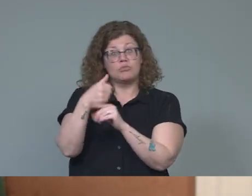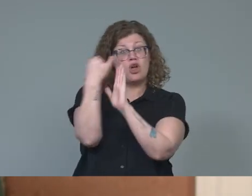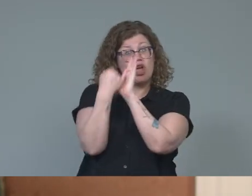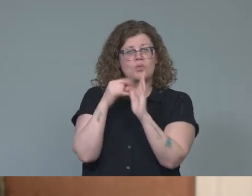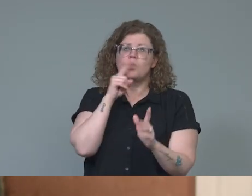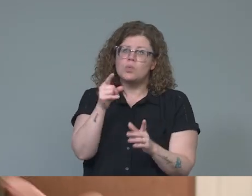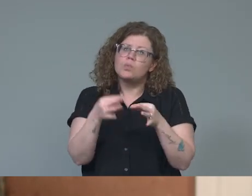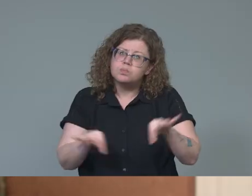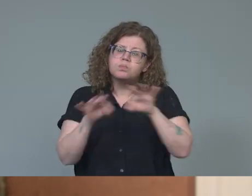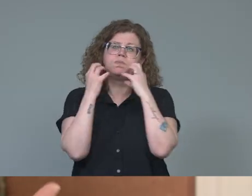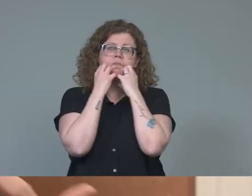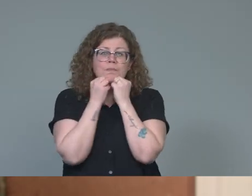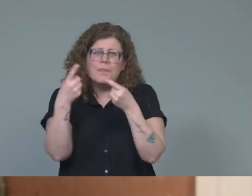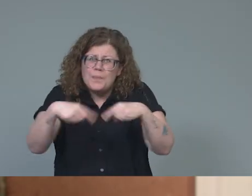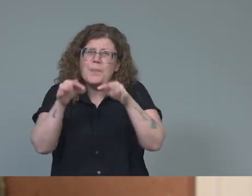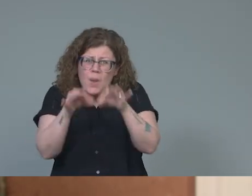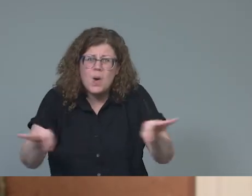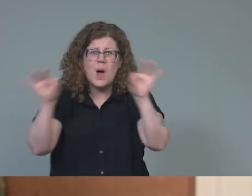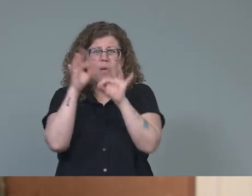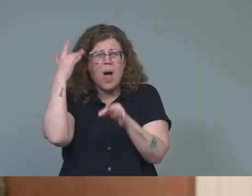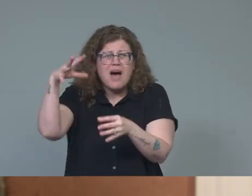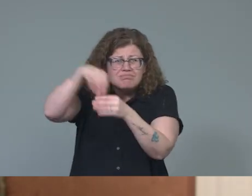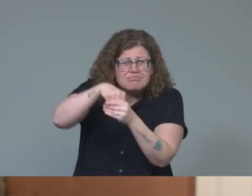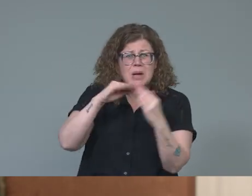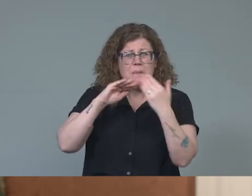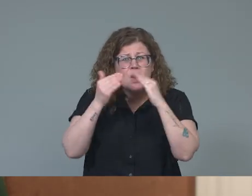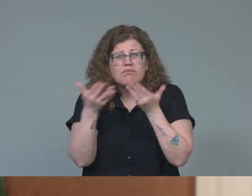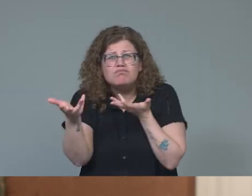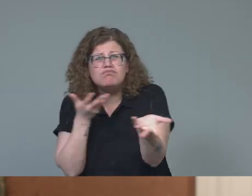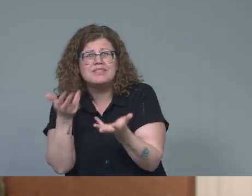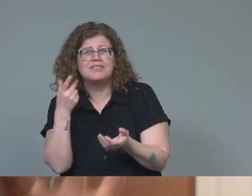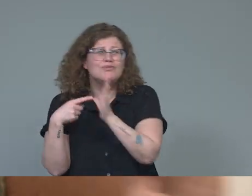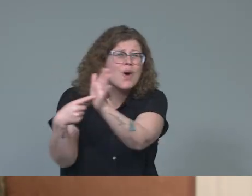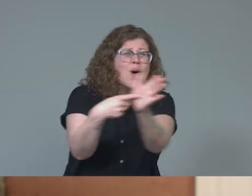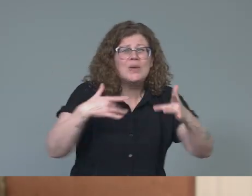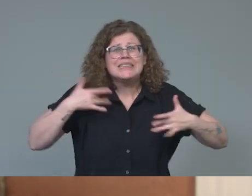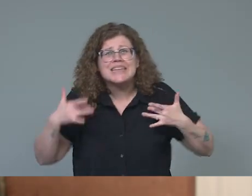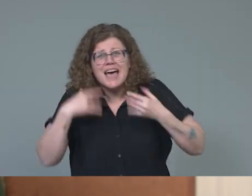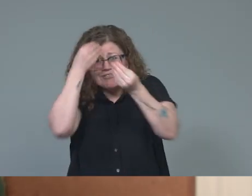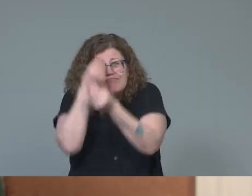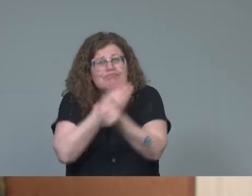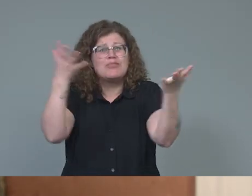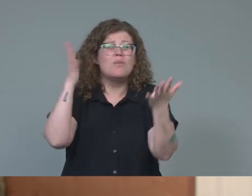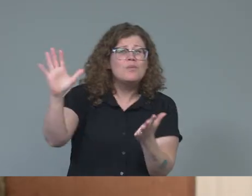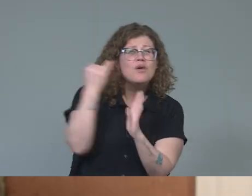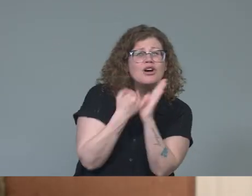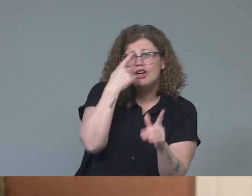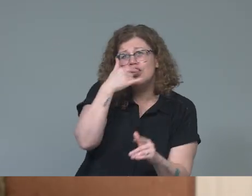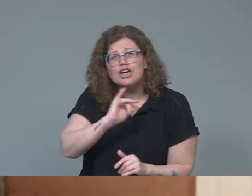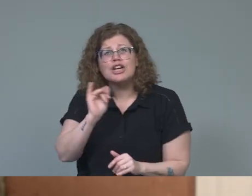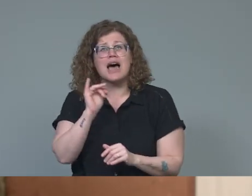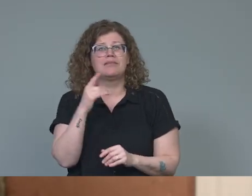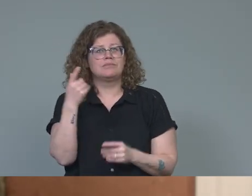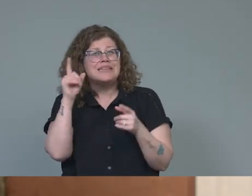work effectively, the more that we can share that, the more that we can share the ways that we need help and create those partnerships and collaborations